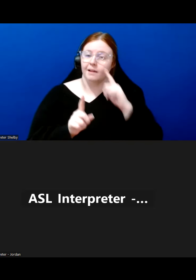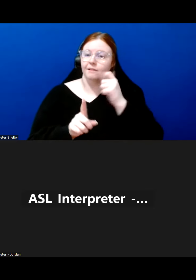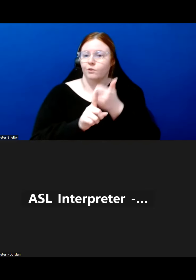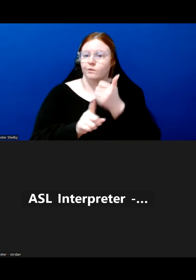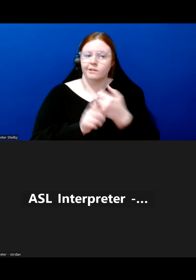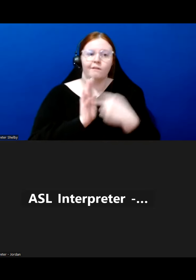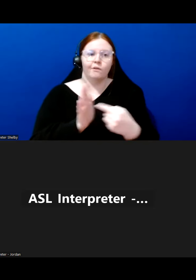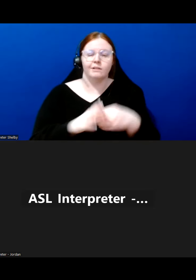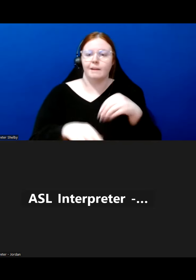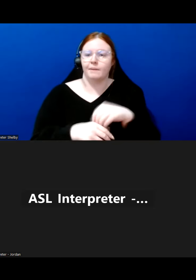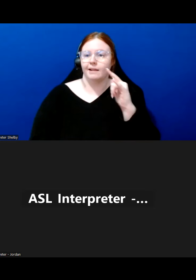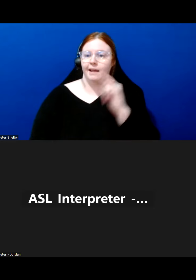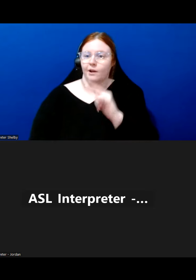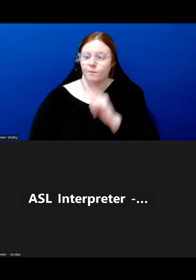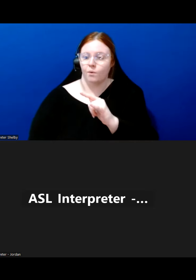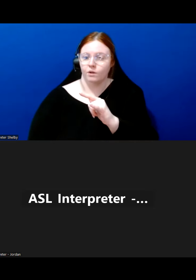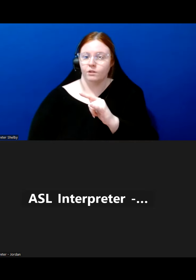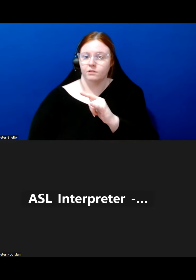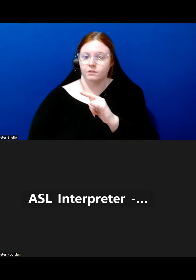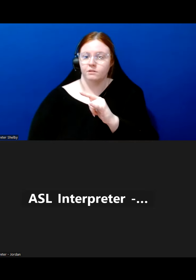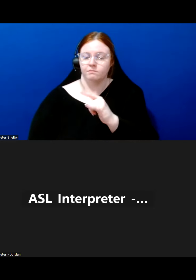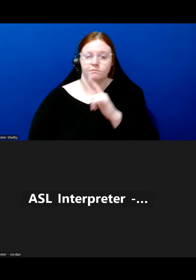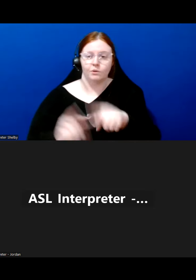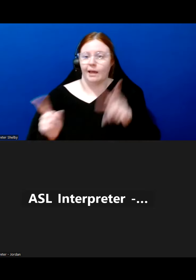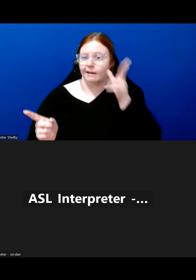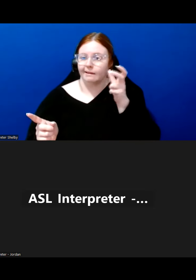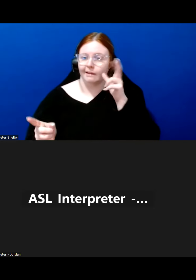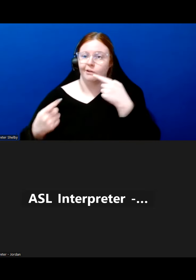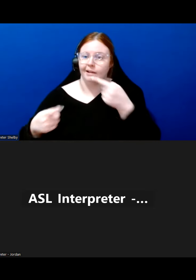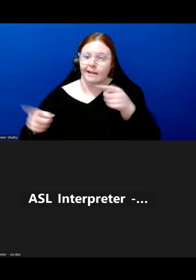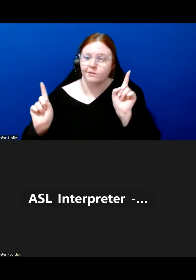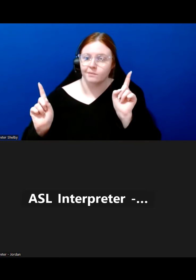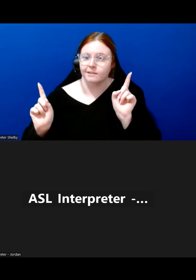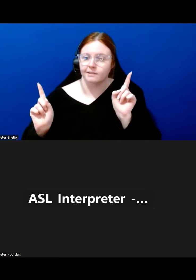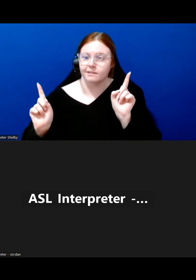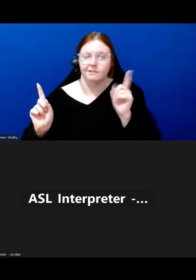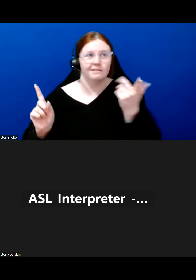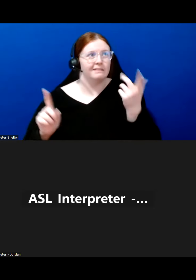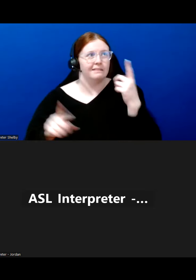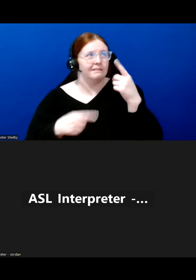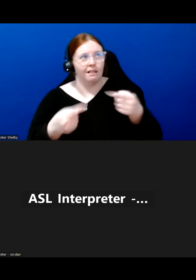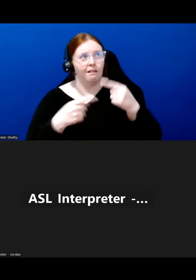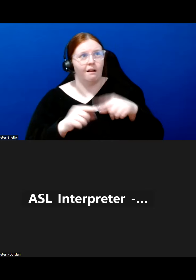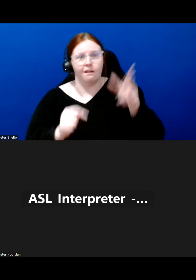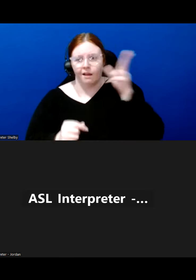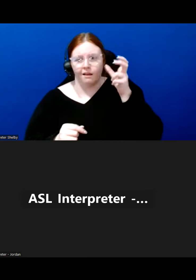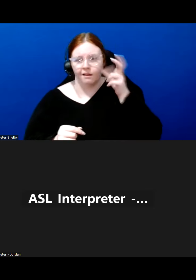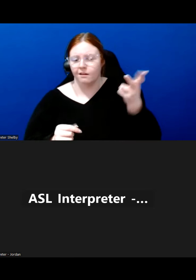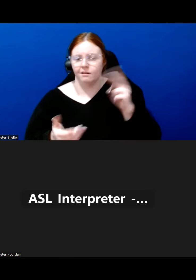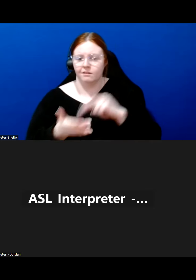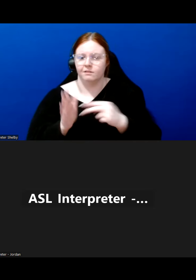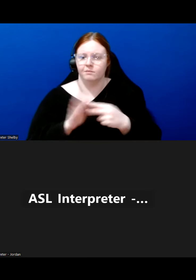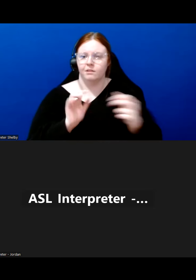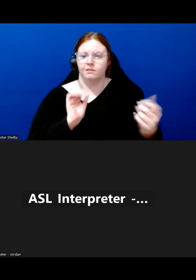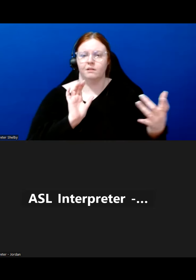airport and you're having trouble hearing the announcements, you can actually hear